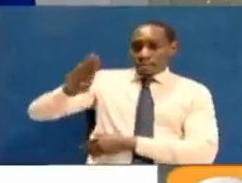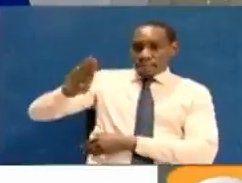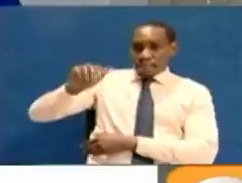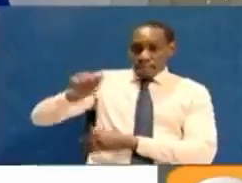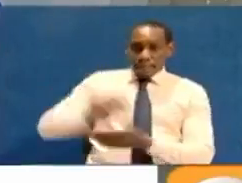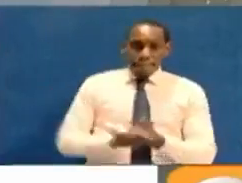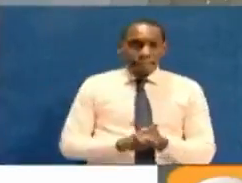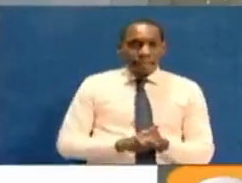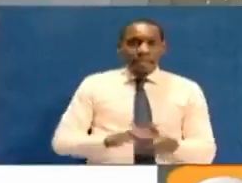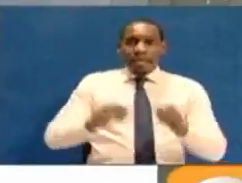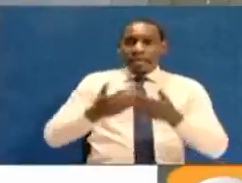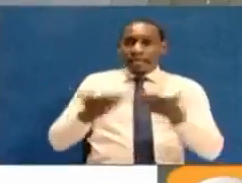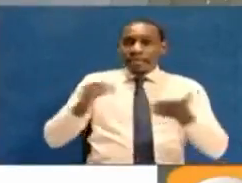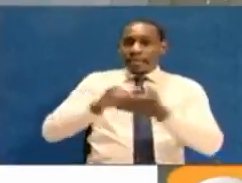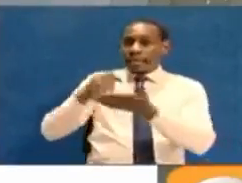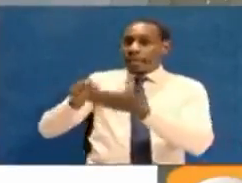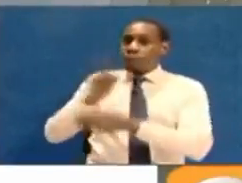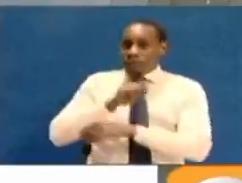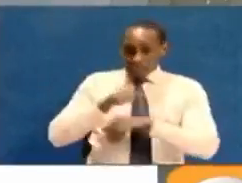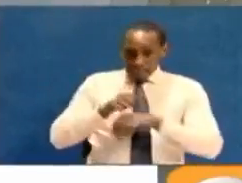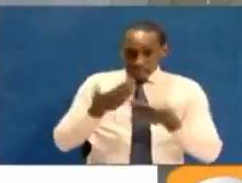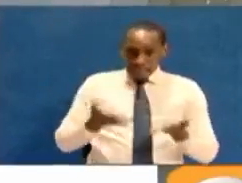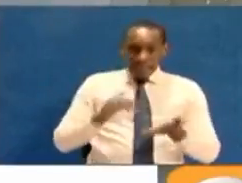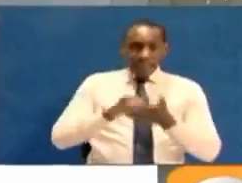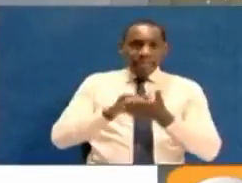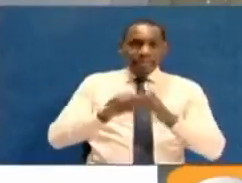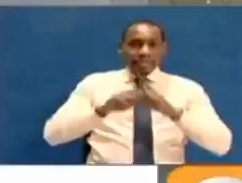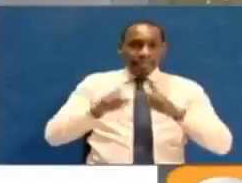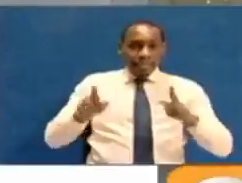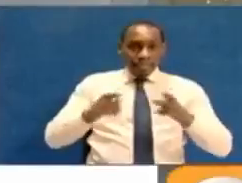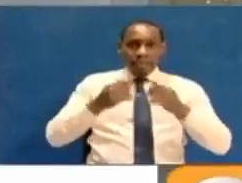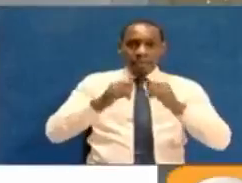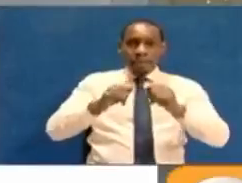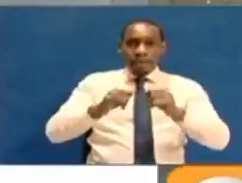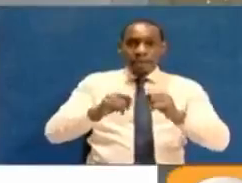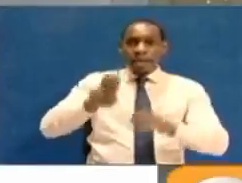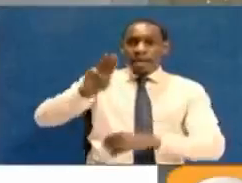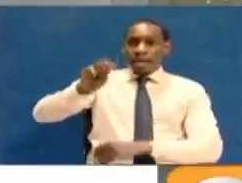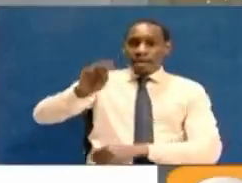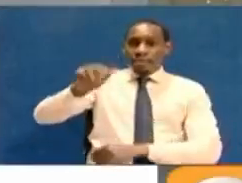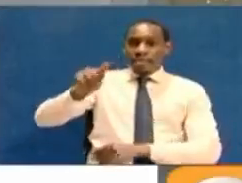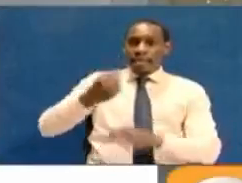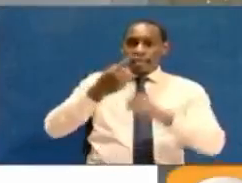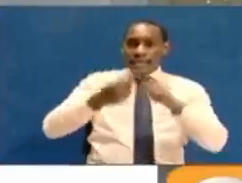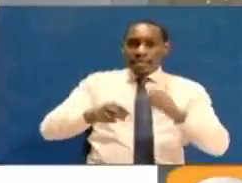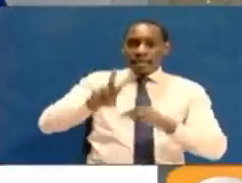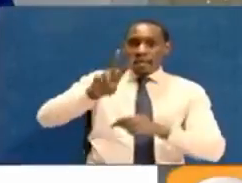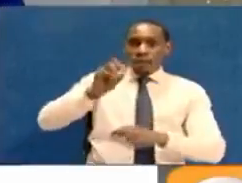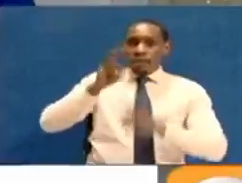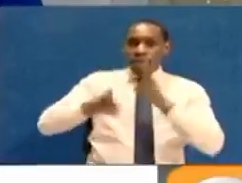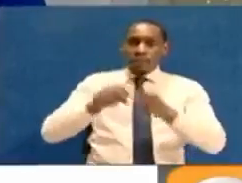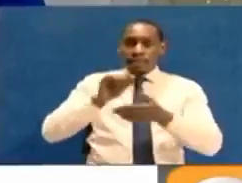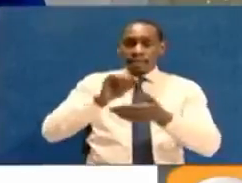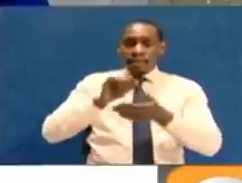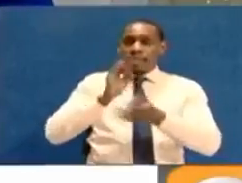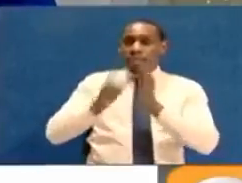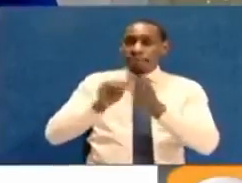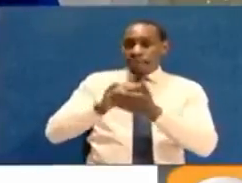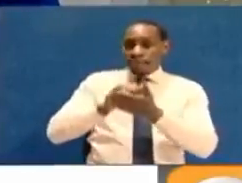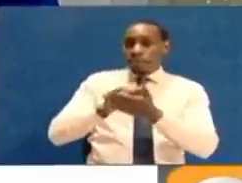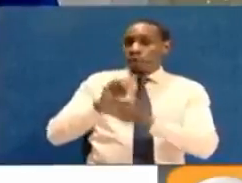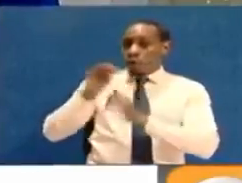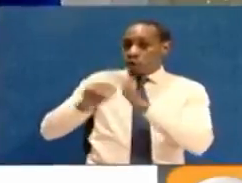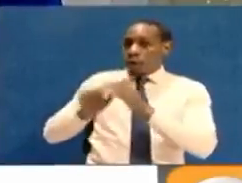assembly. Anything they pass now will only be available to the MCAs in 2022. That is if most, some, or all of